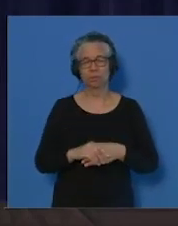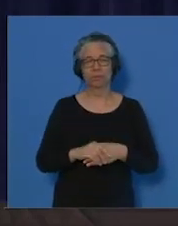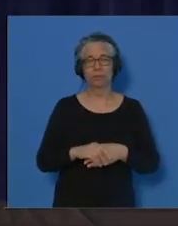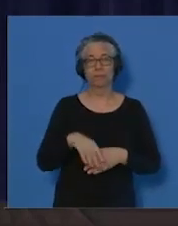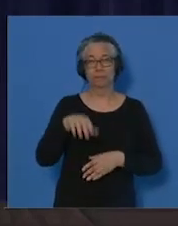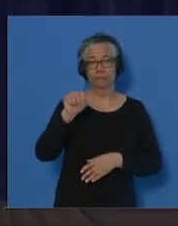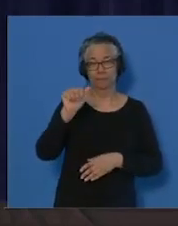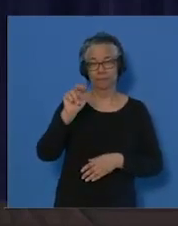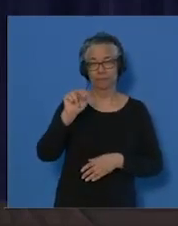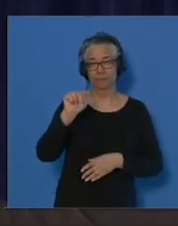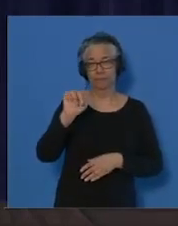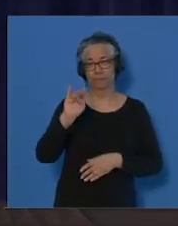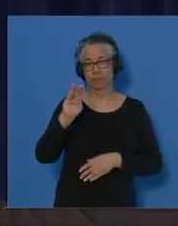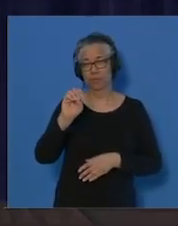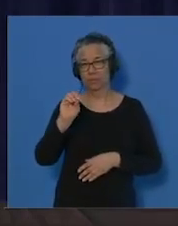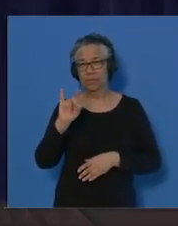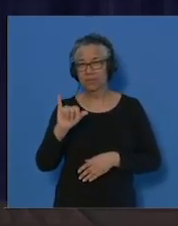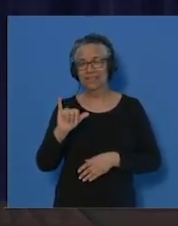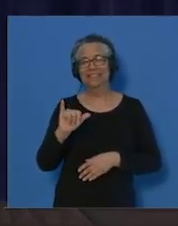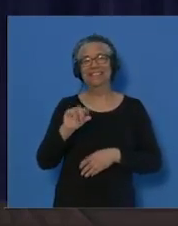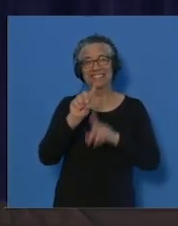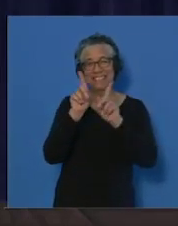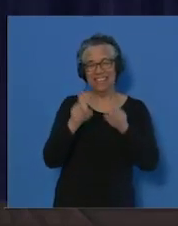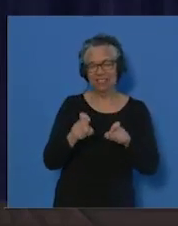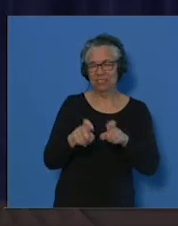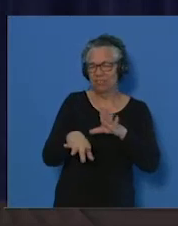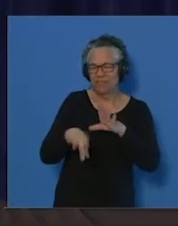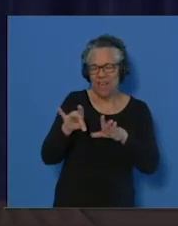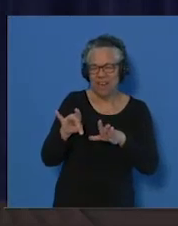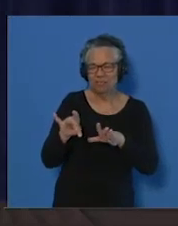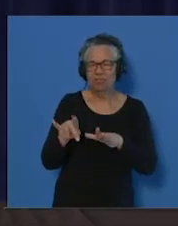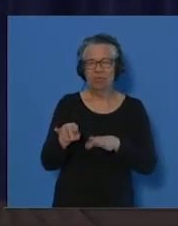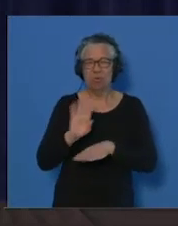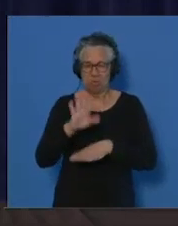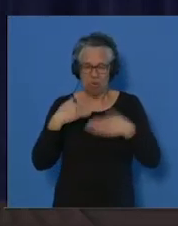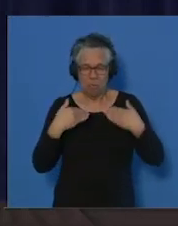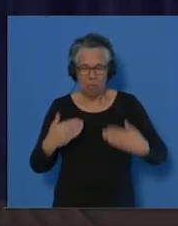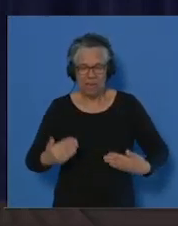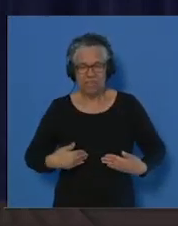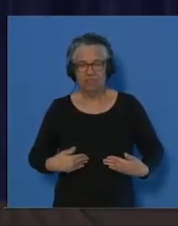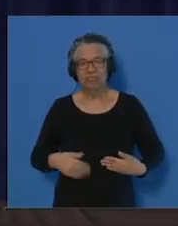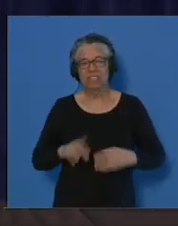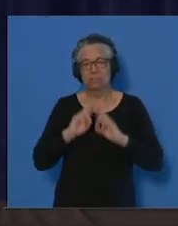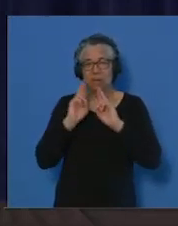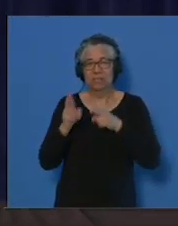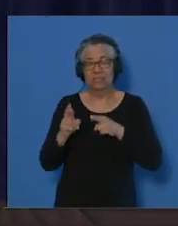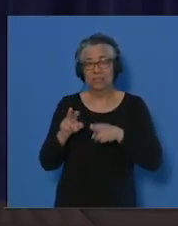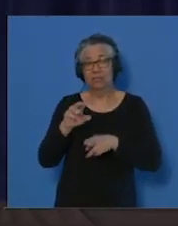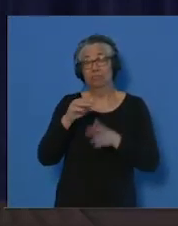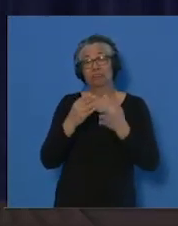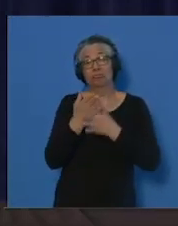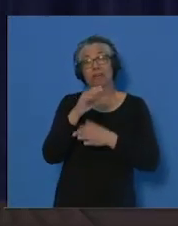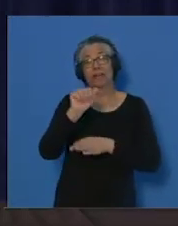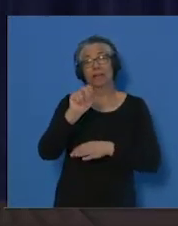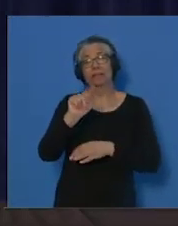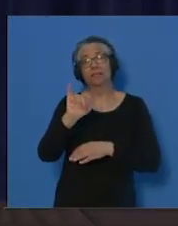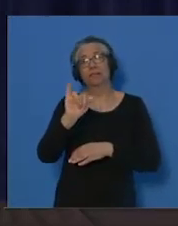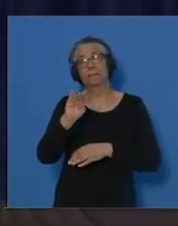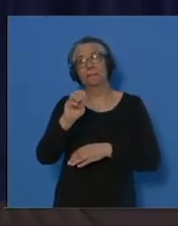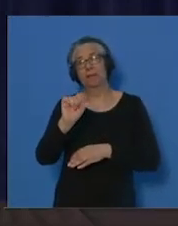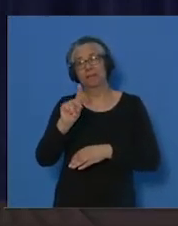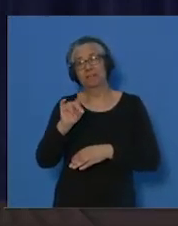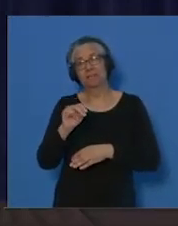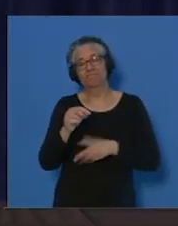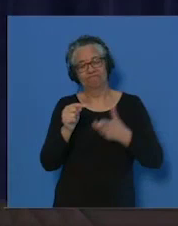test is to determine the presence of the body's immune response or antibodies and is administered through a finger prick